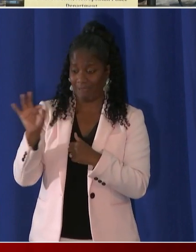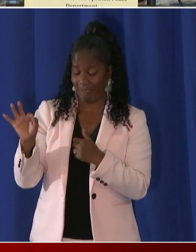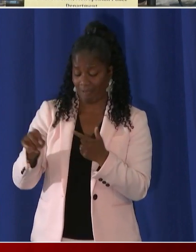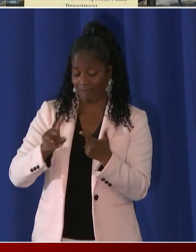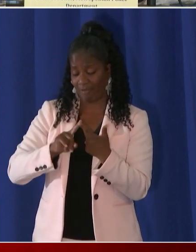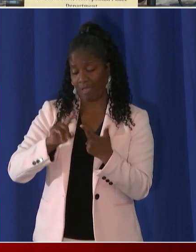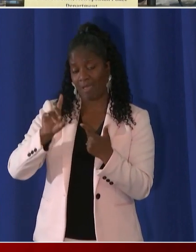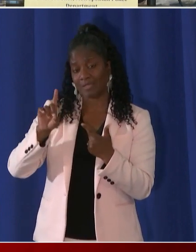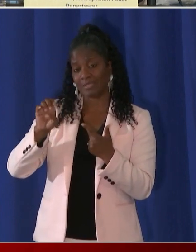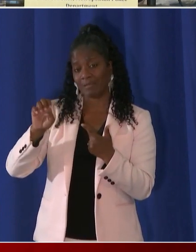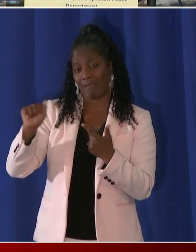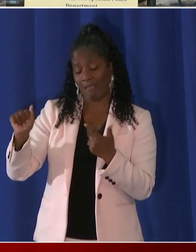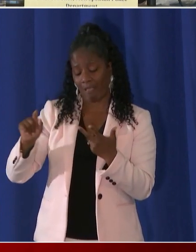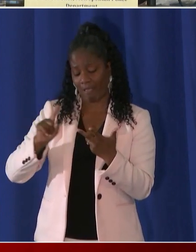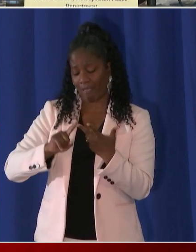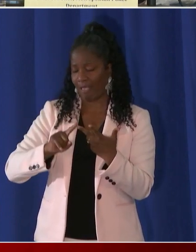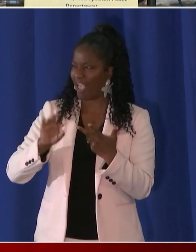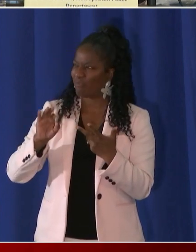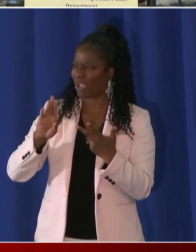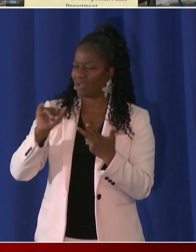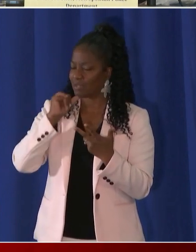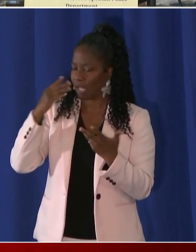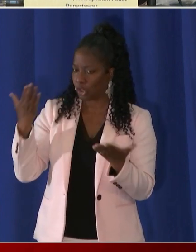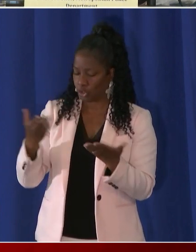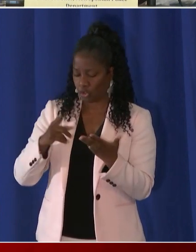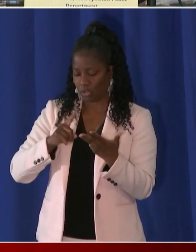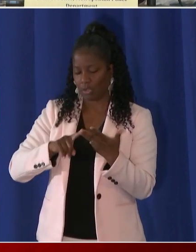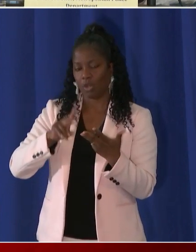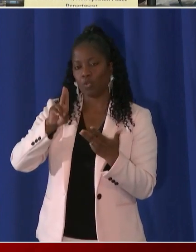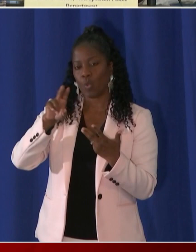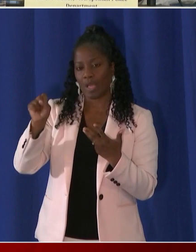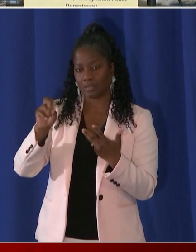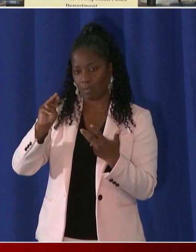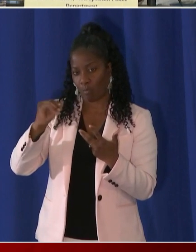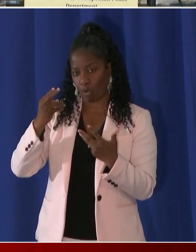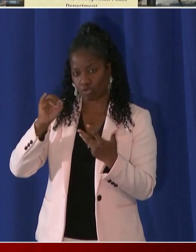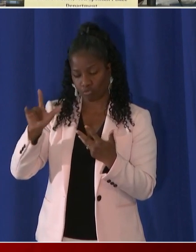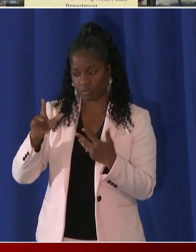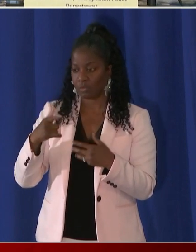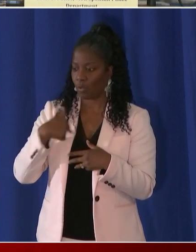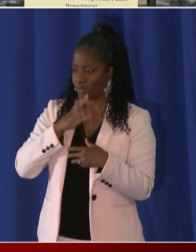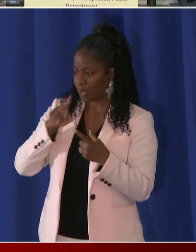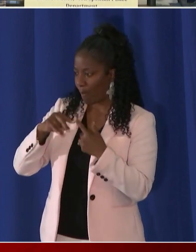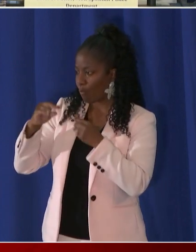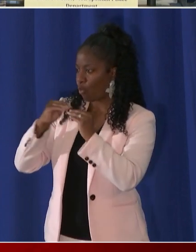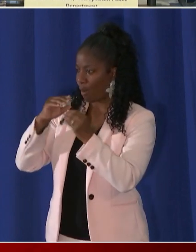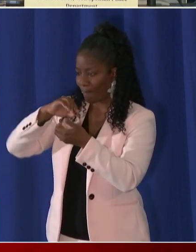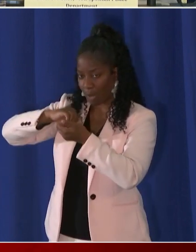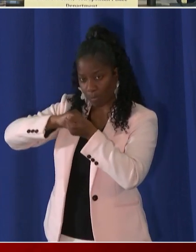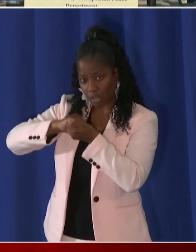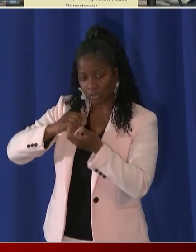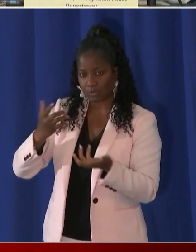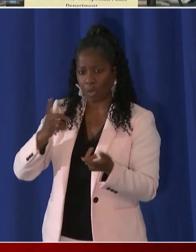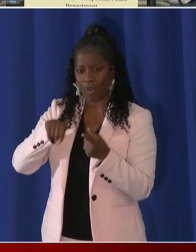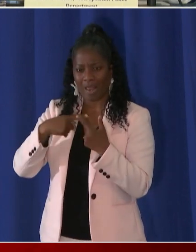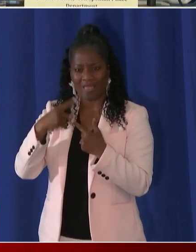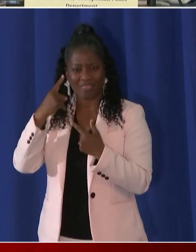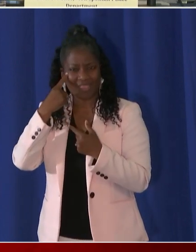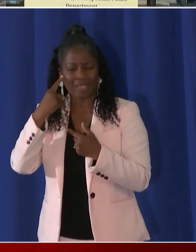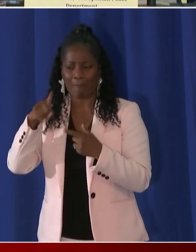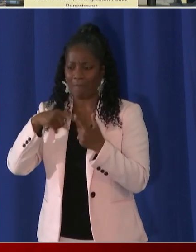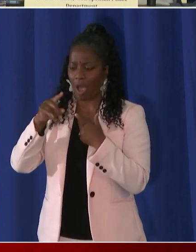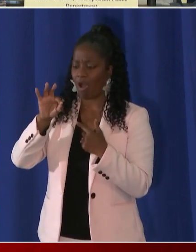DEA, FBI, or FBI is not here right now, but U.S. Marshals are here. And we're going to talk about partnership a little bit. I think about the